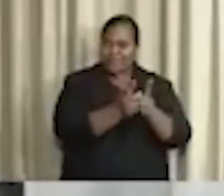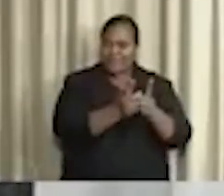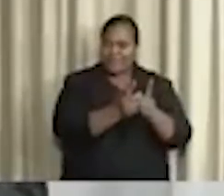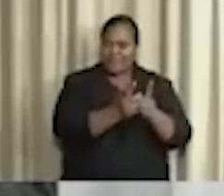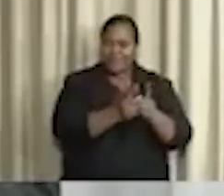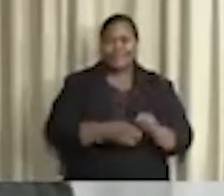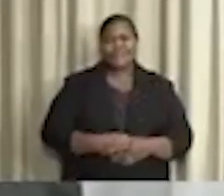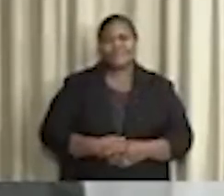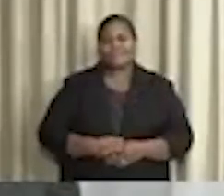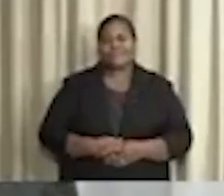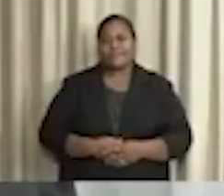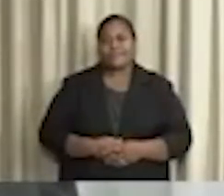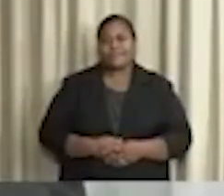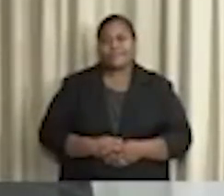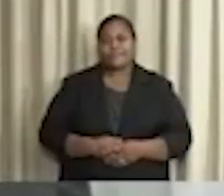Committee.